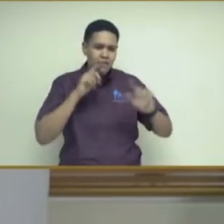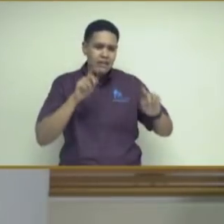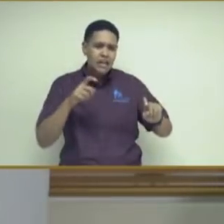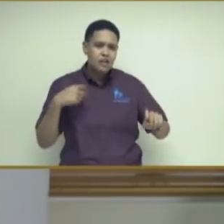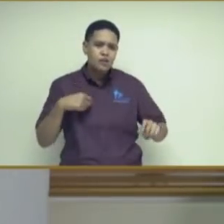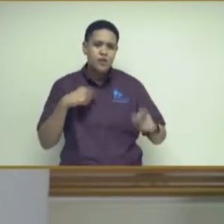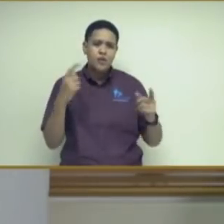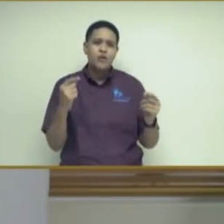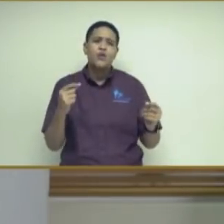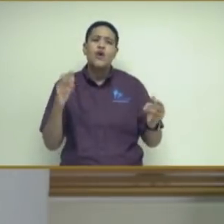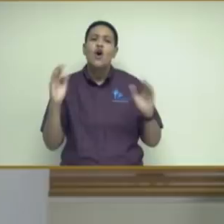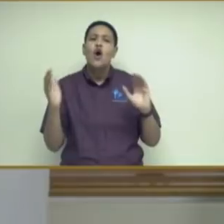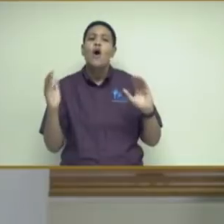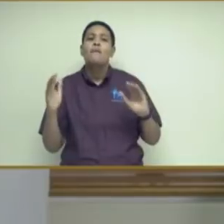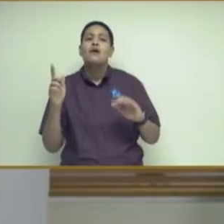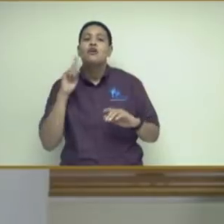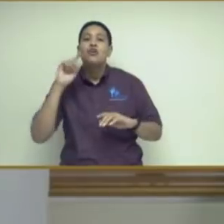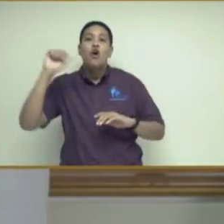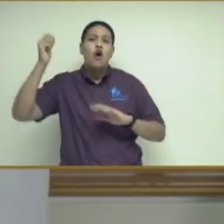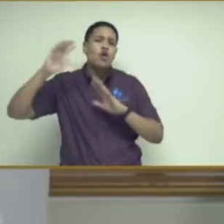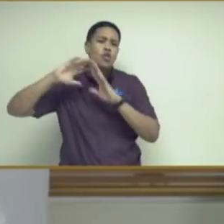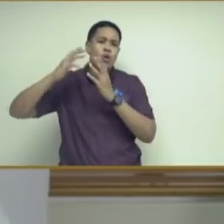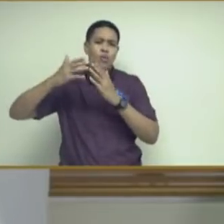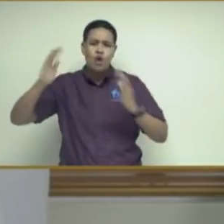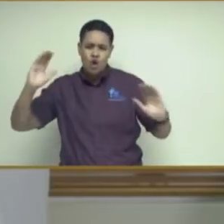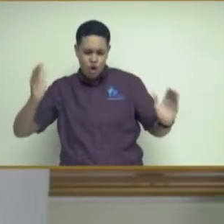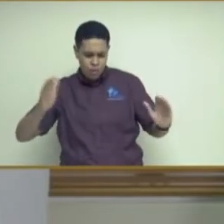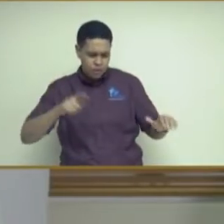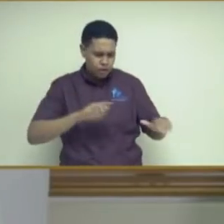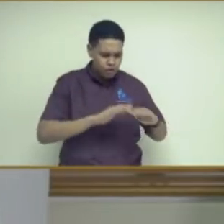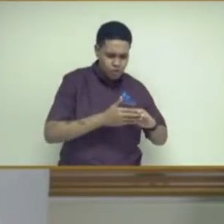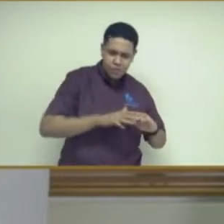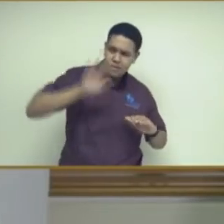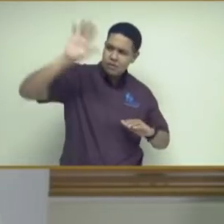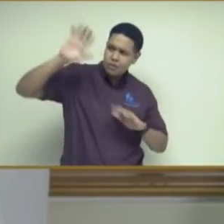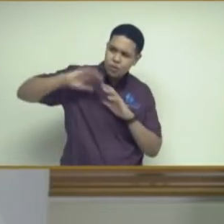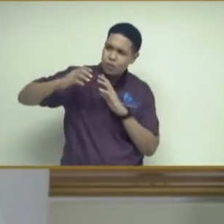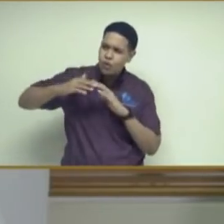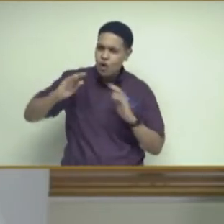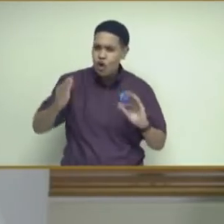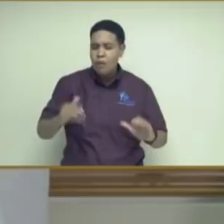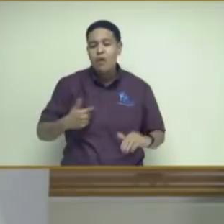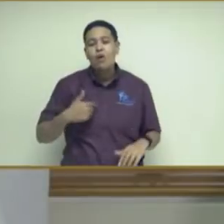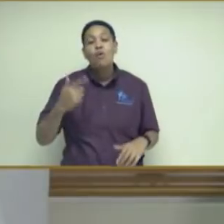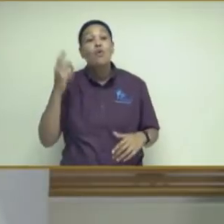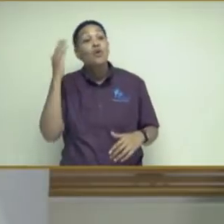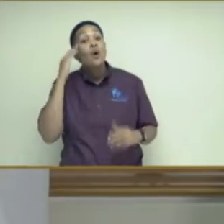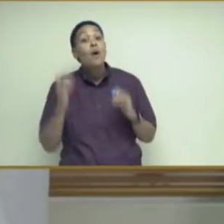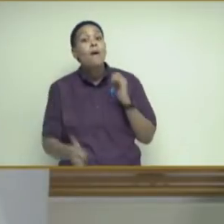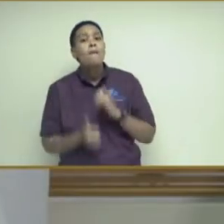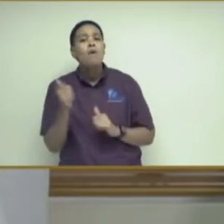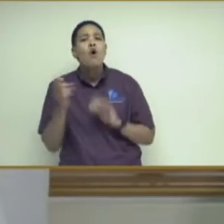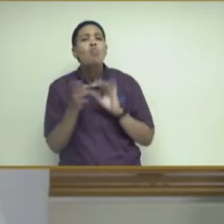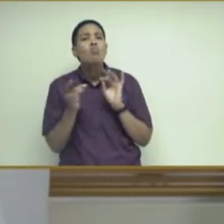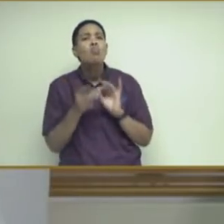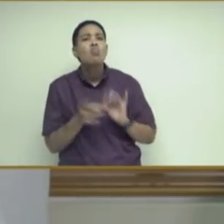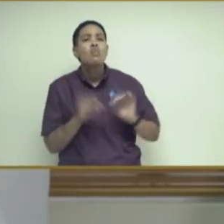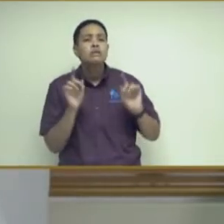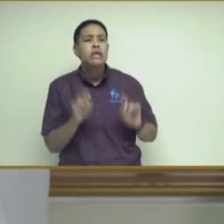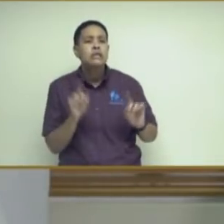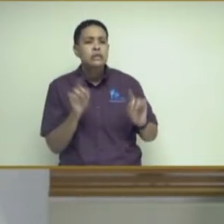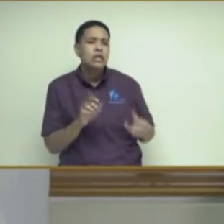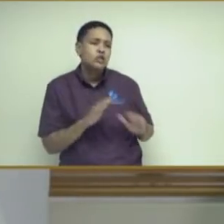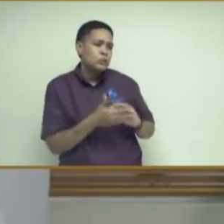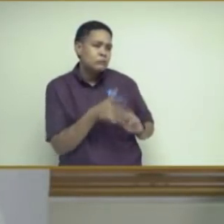do proportionally compared to the rest of the world and where we stack up, because we know that testing has been an issue, a point of